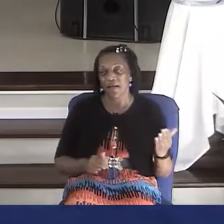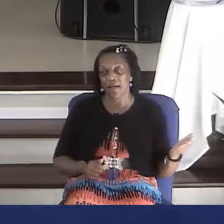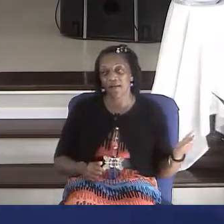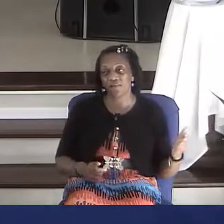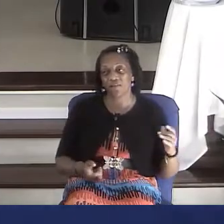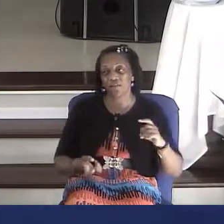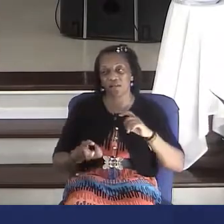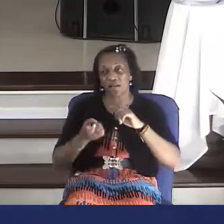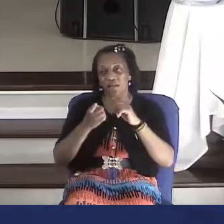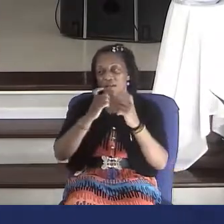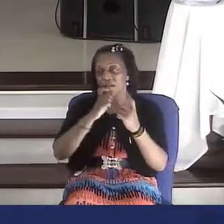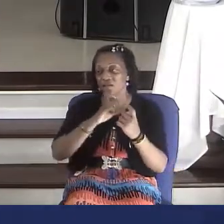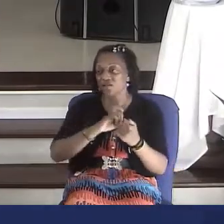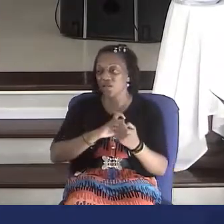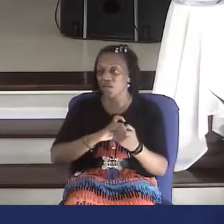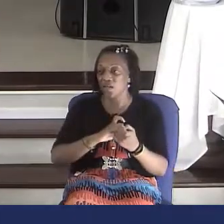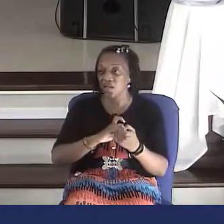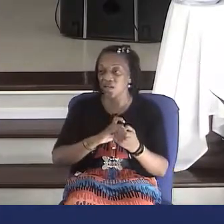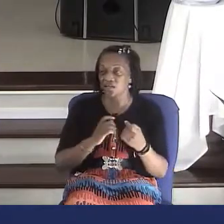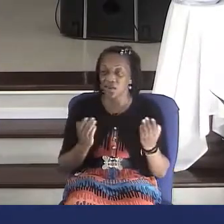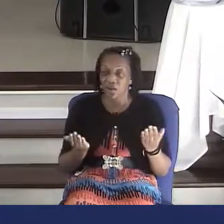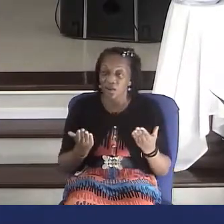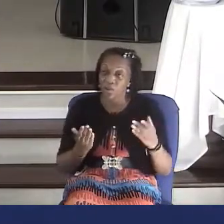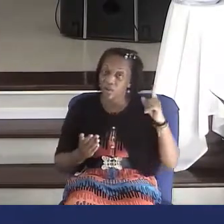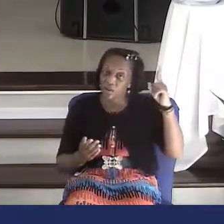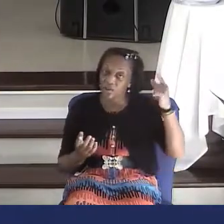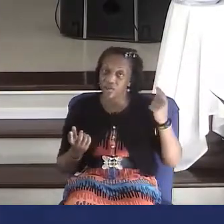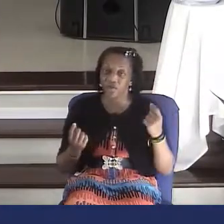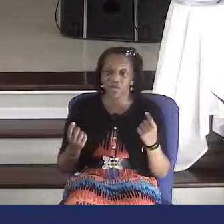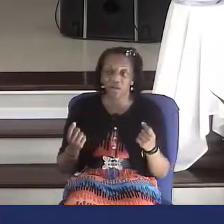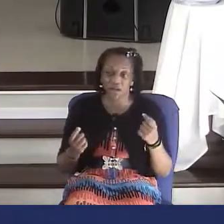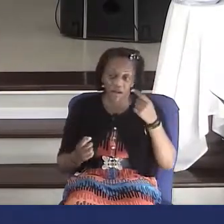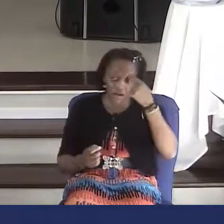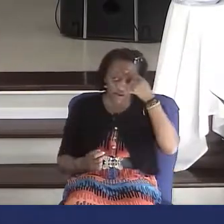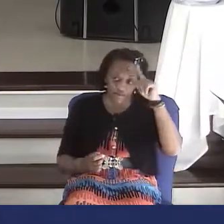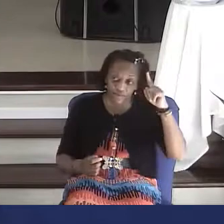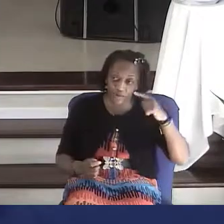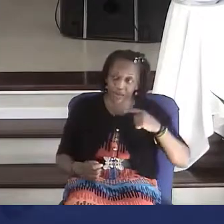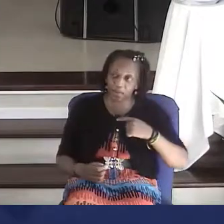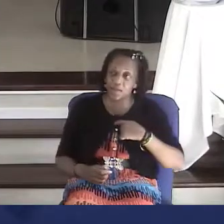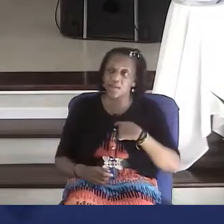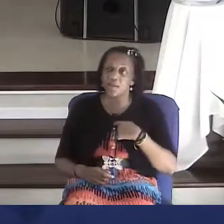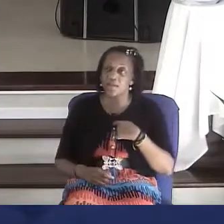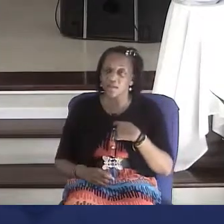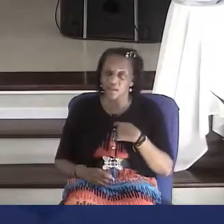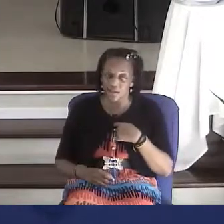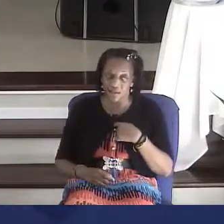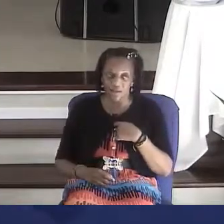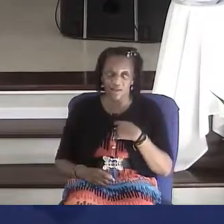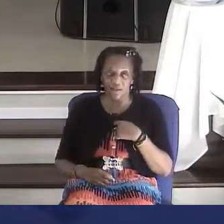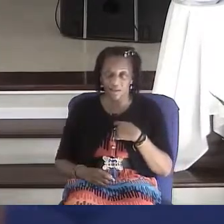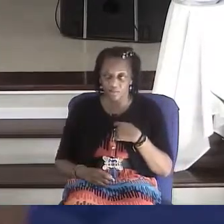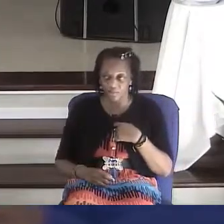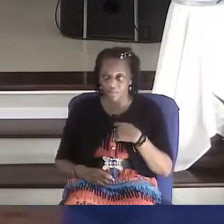Same. Everything has changed. What you've done for me,